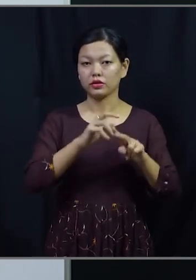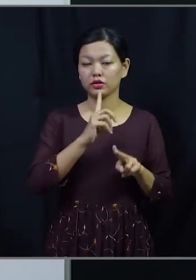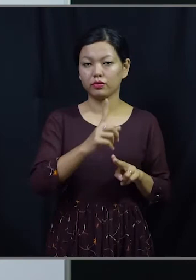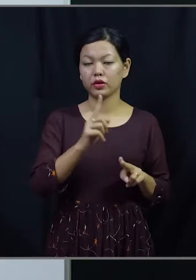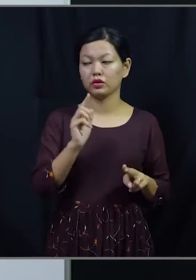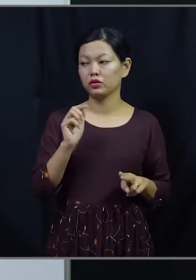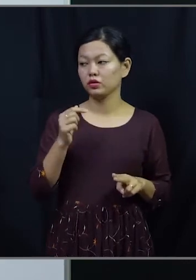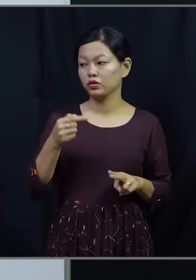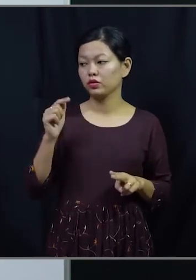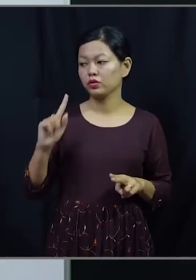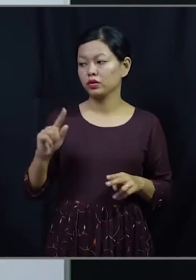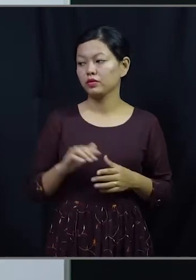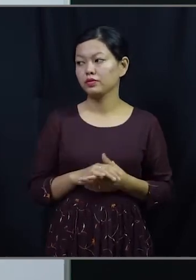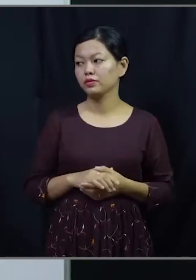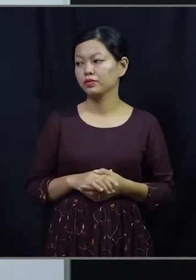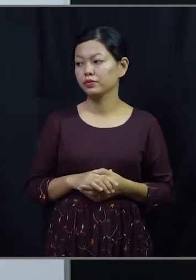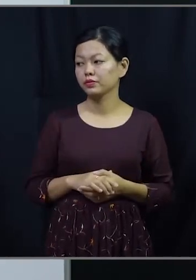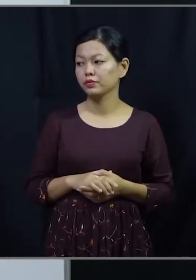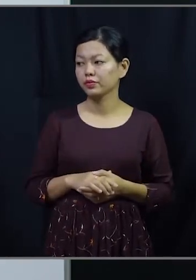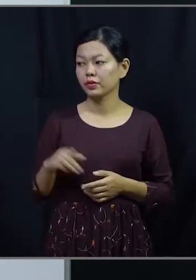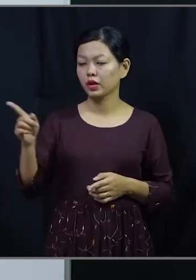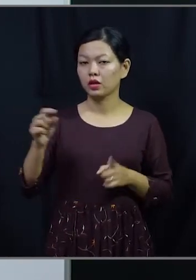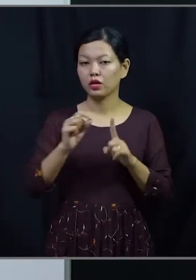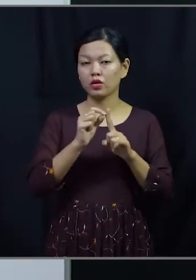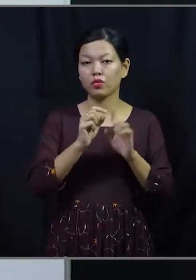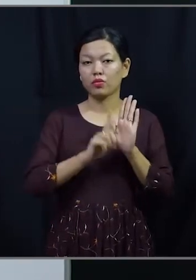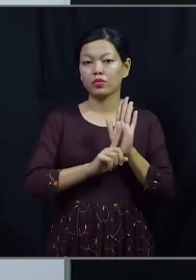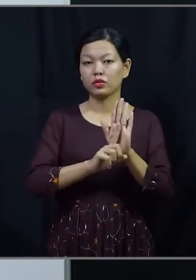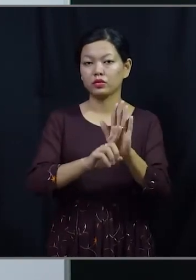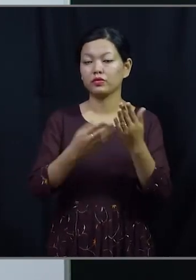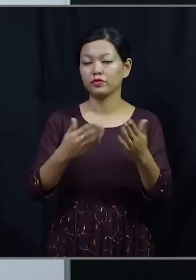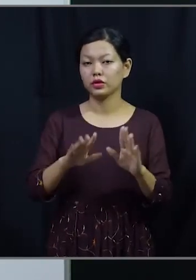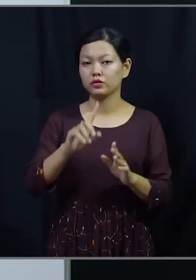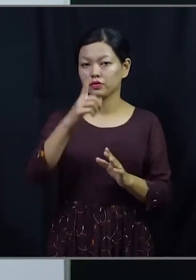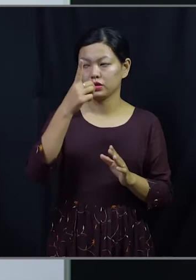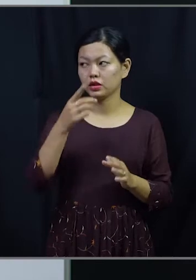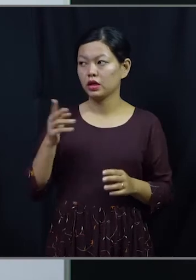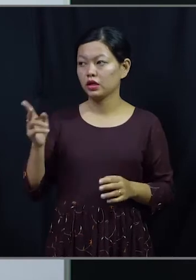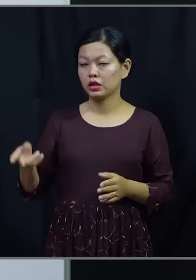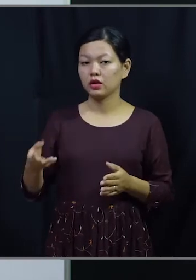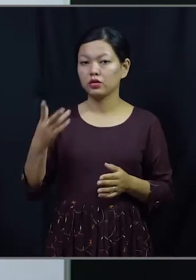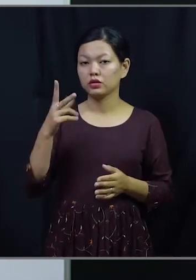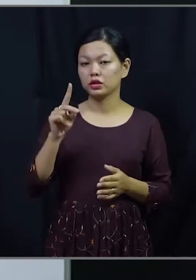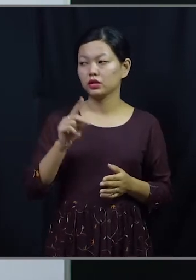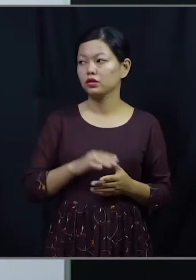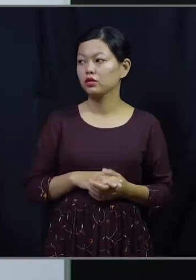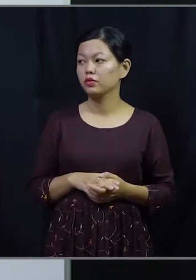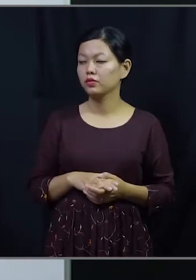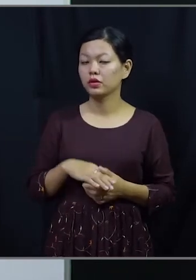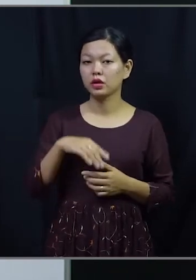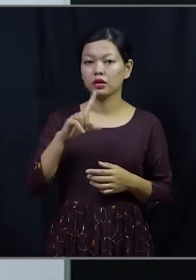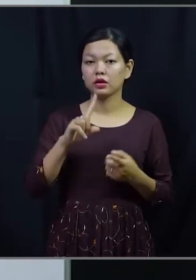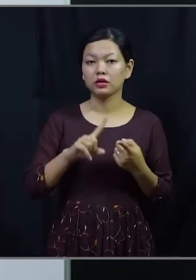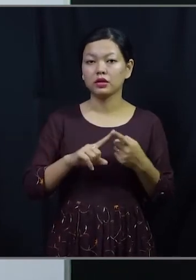We have shown that f is 1 to 1. Then we will show that f is on to. Okay, let